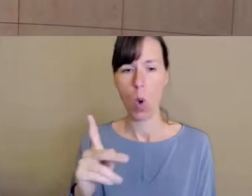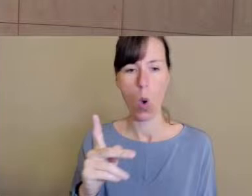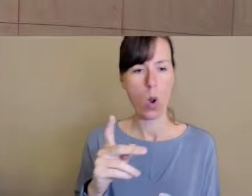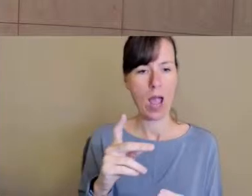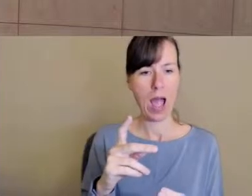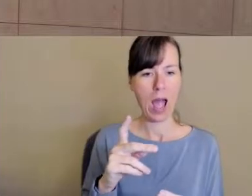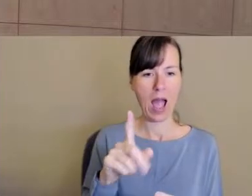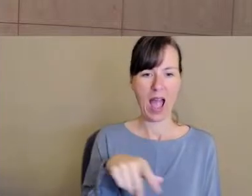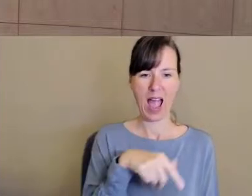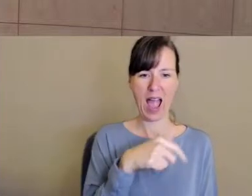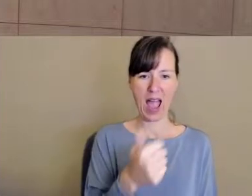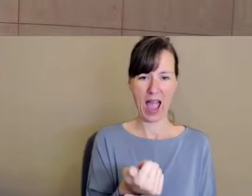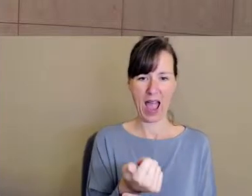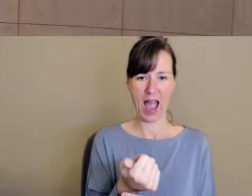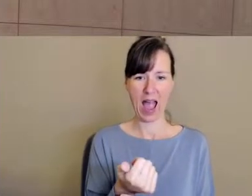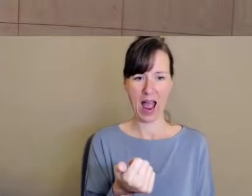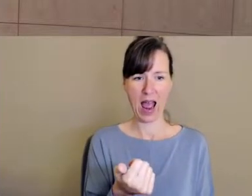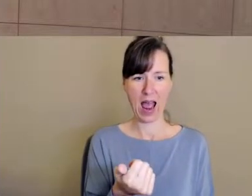one-off